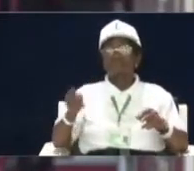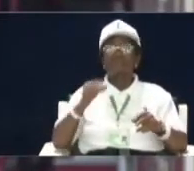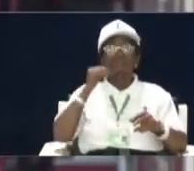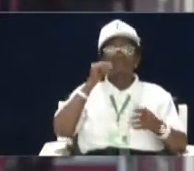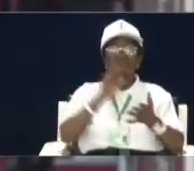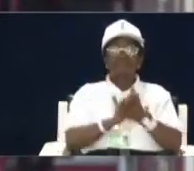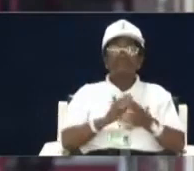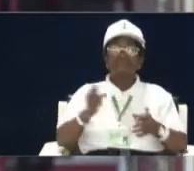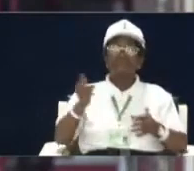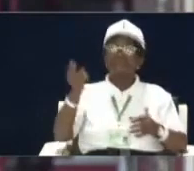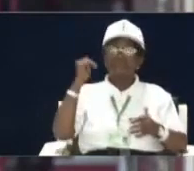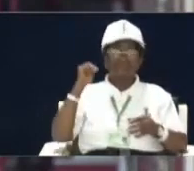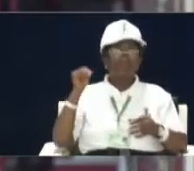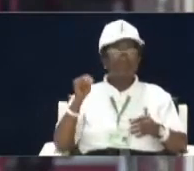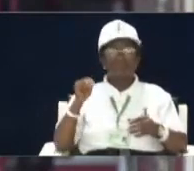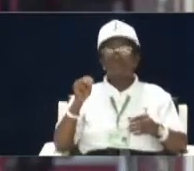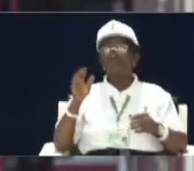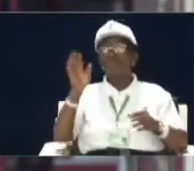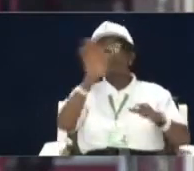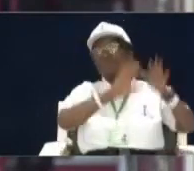her horrors.